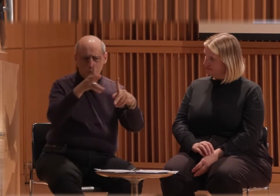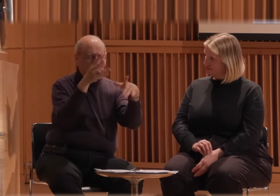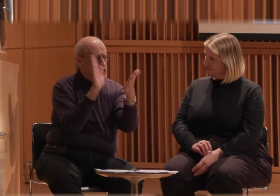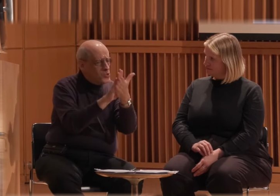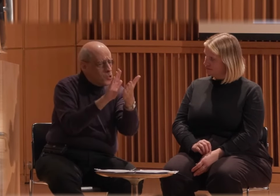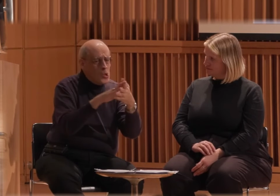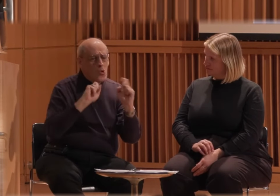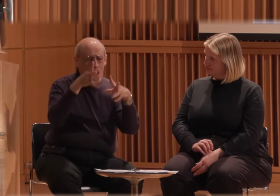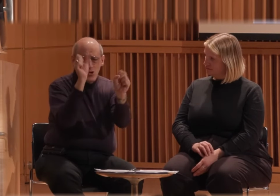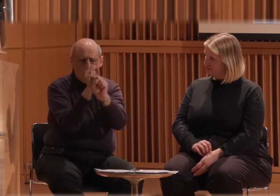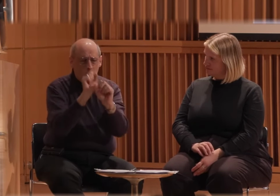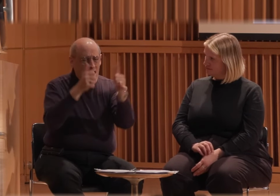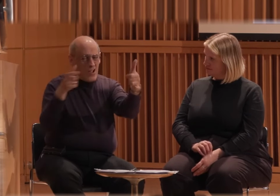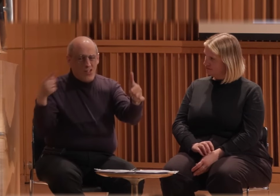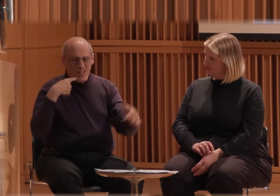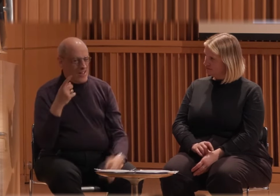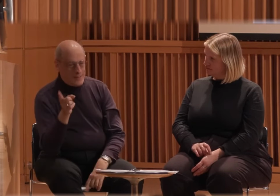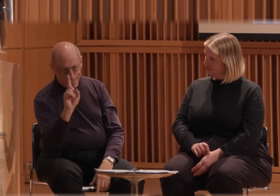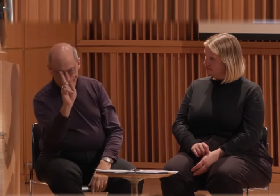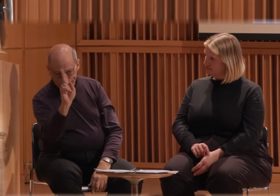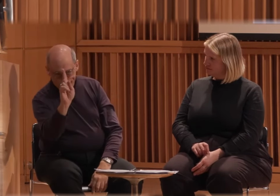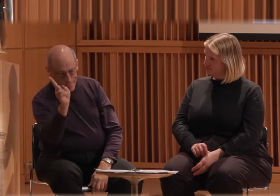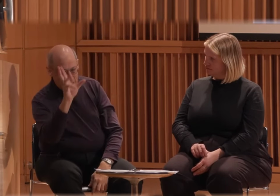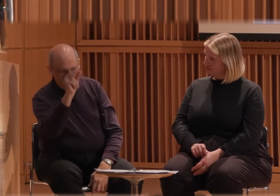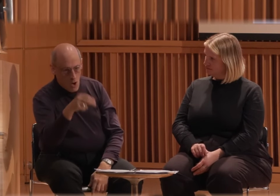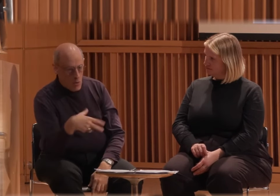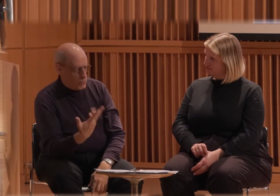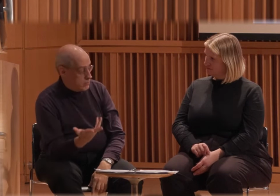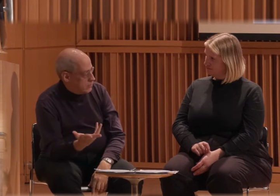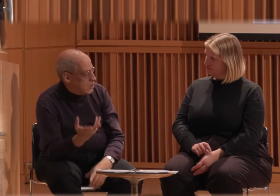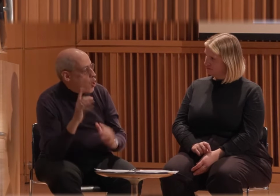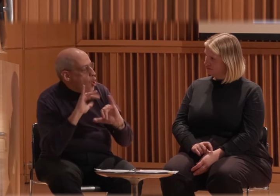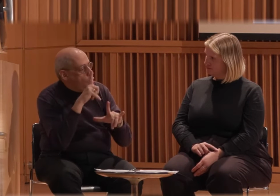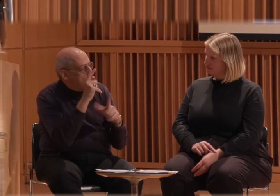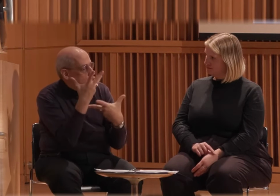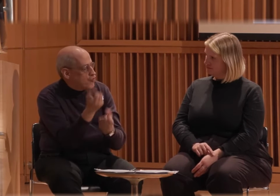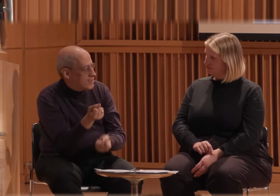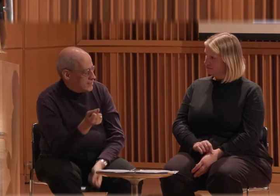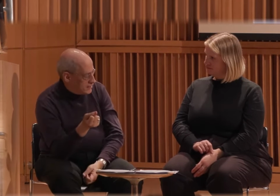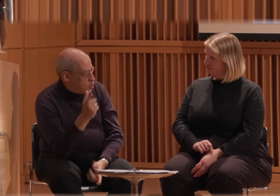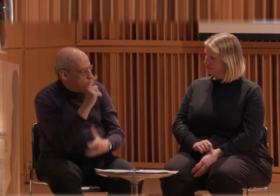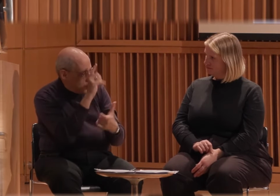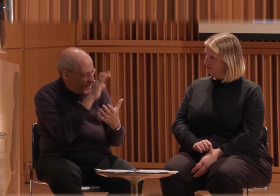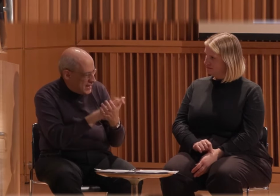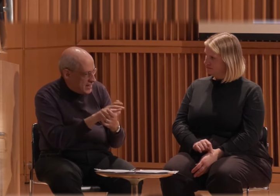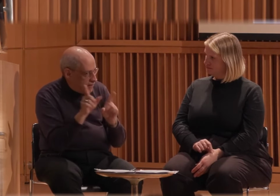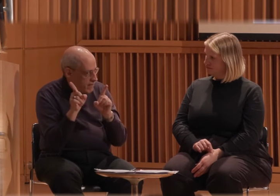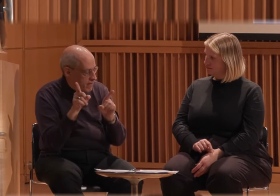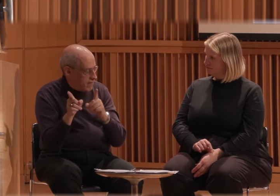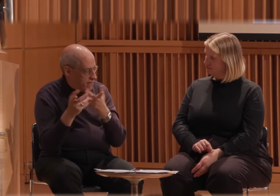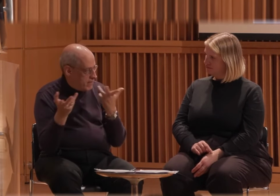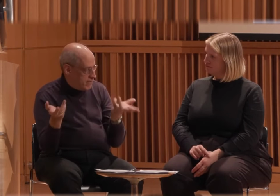to return to school, and another one says the opposite. This is stuff that I think